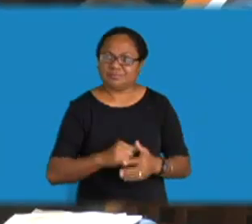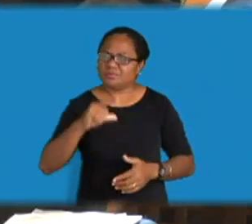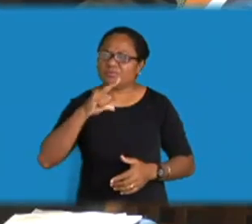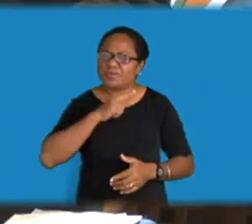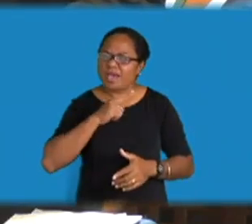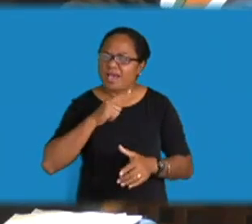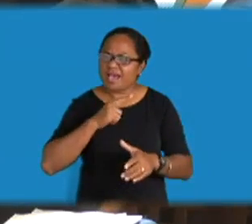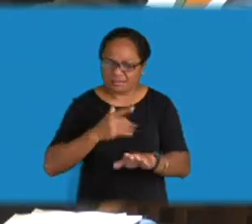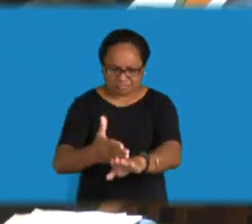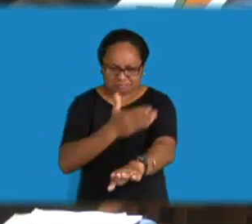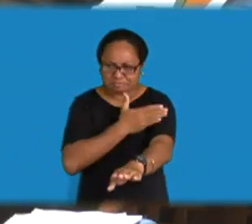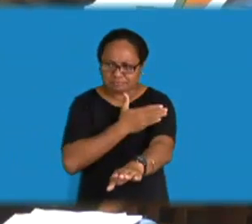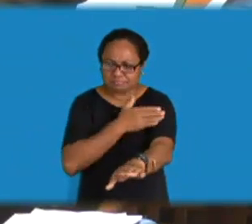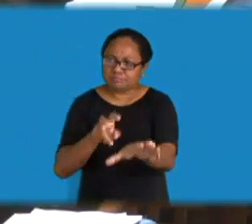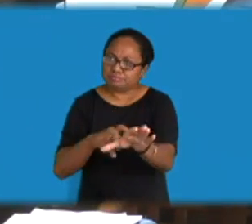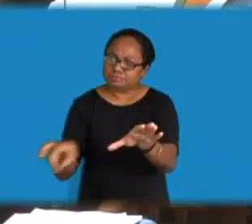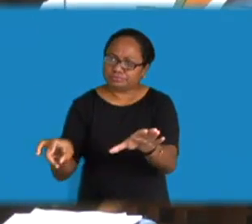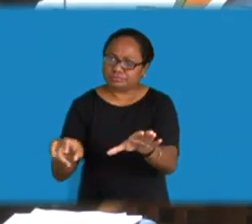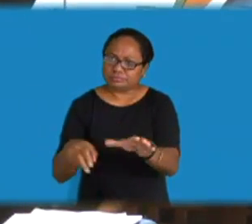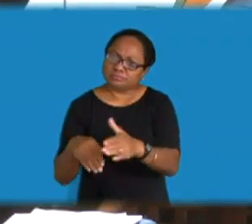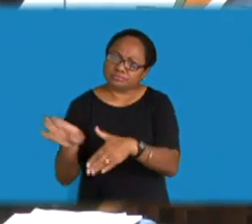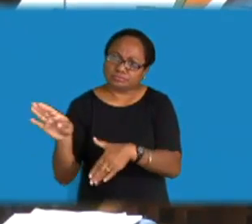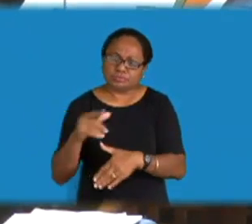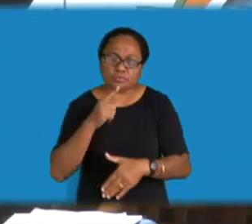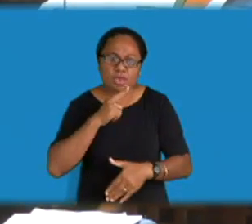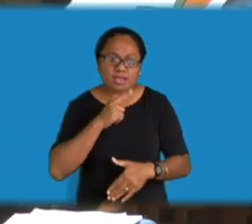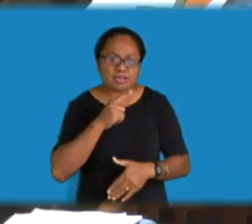earlier and even not